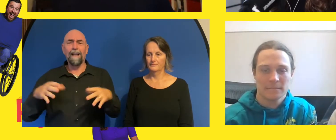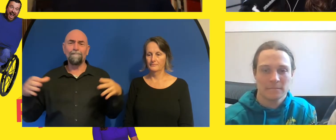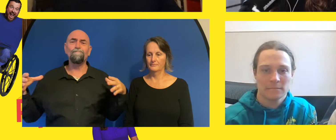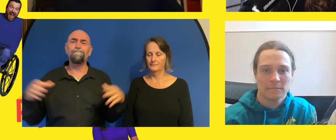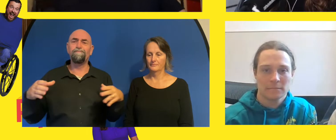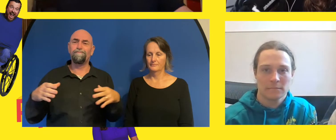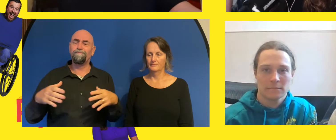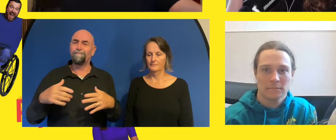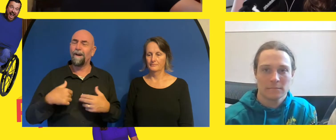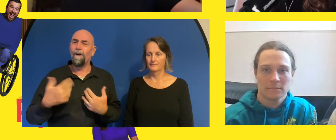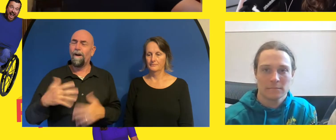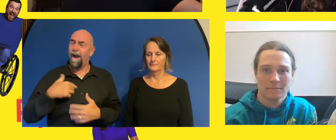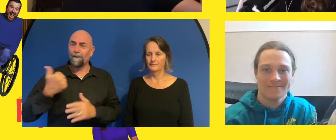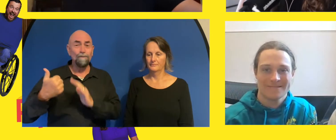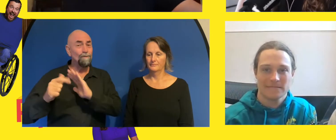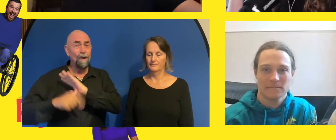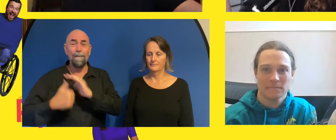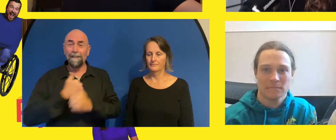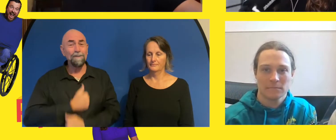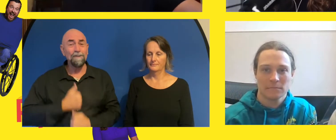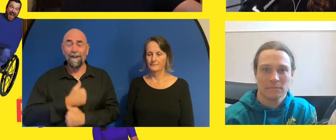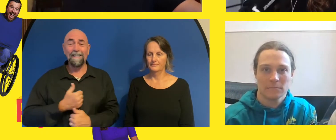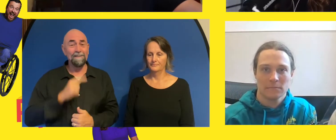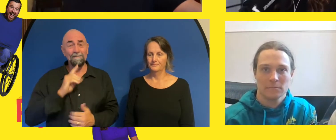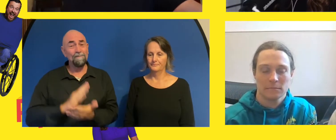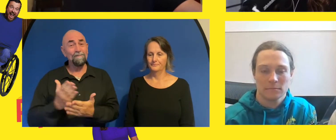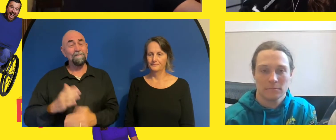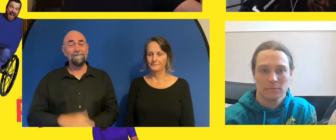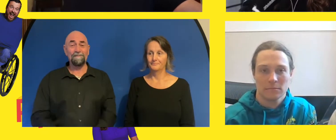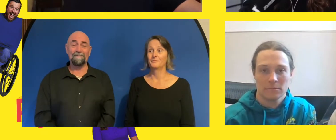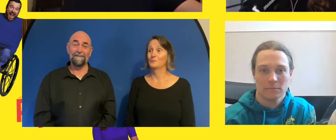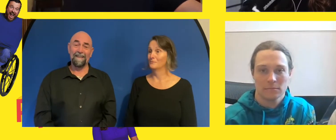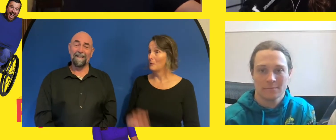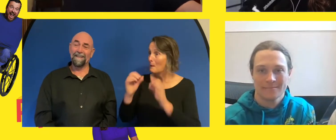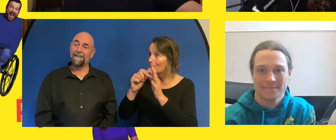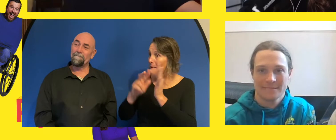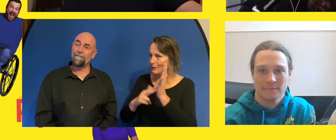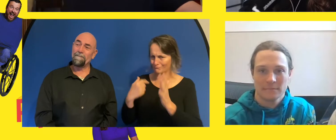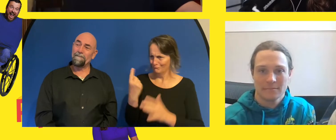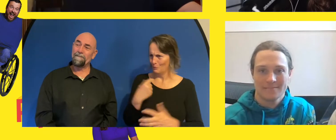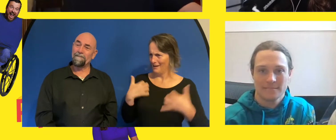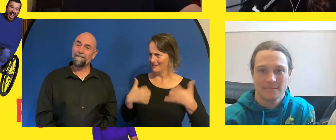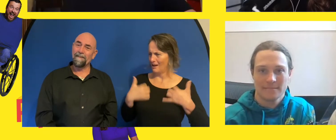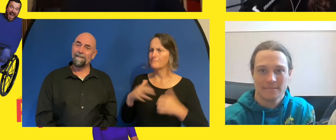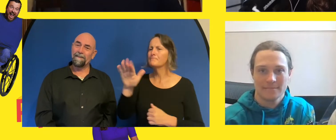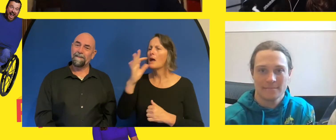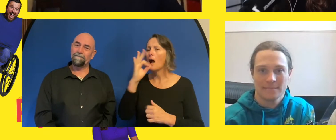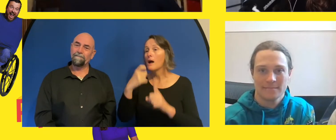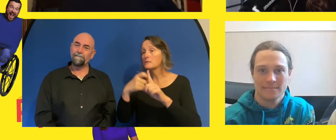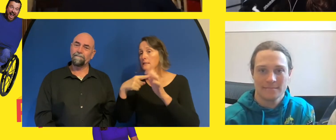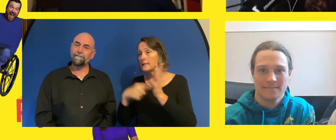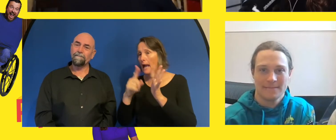so excited for you. Kate, from as we call you here, world sports greatest